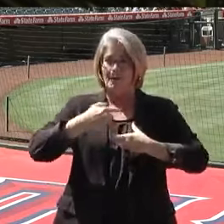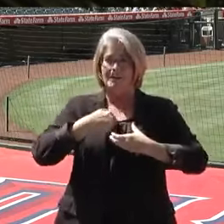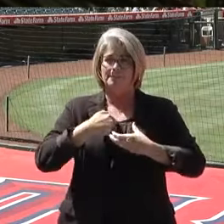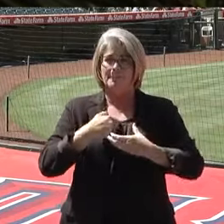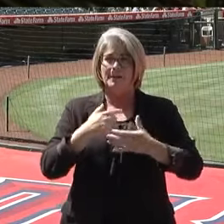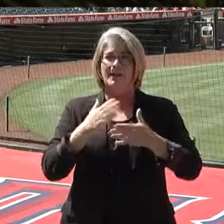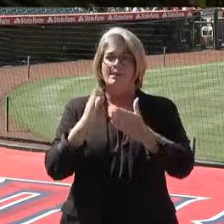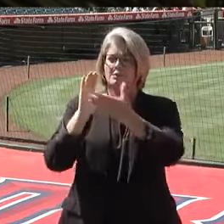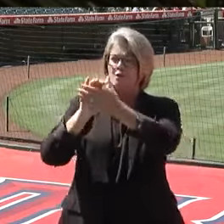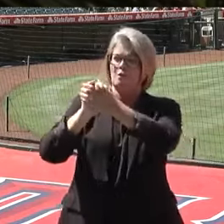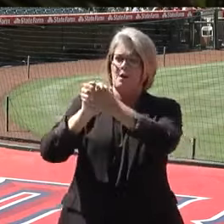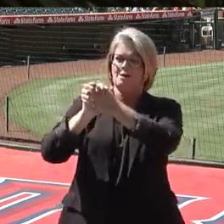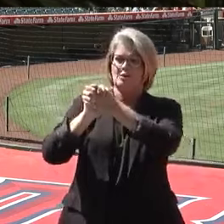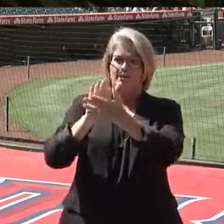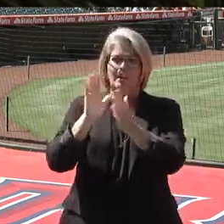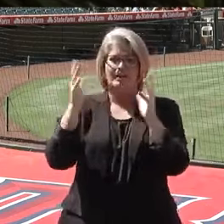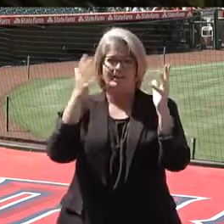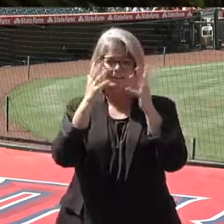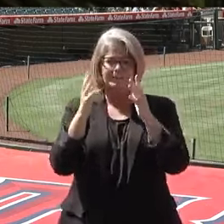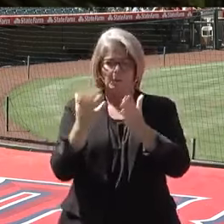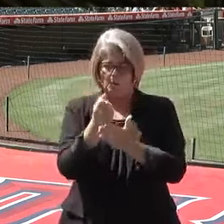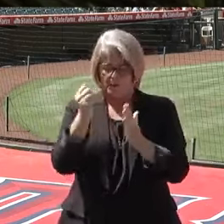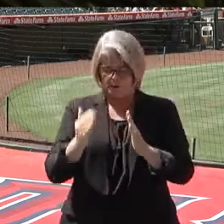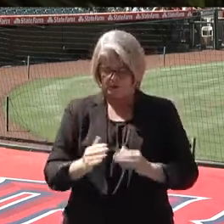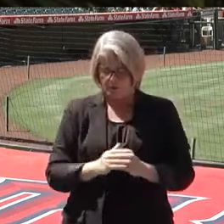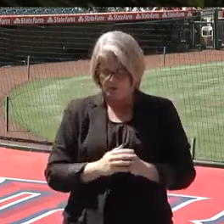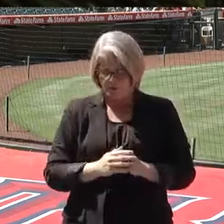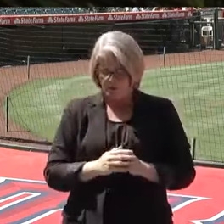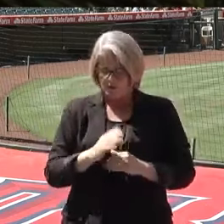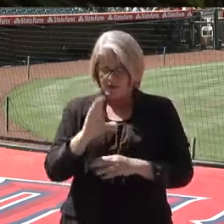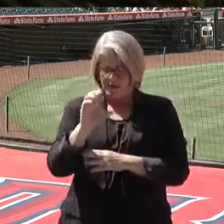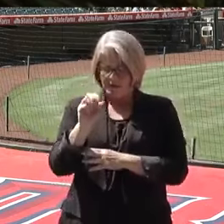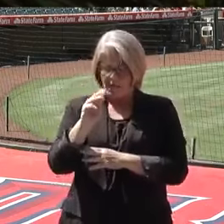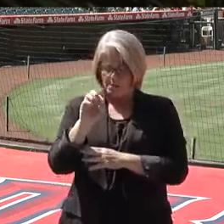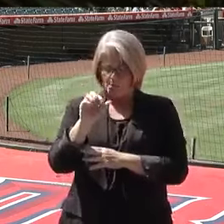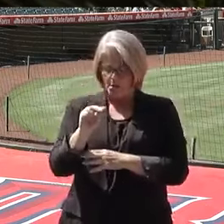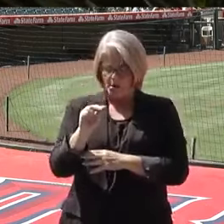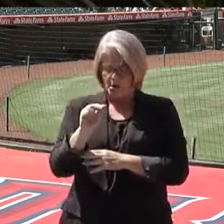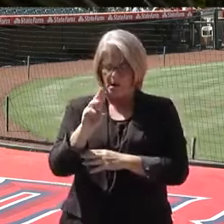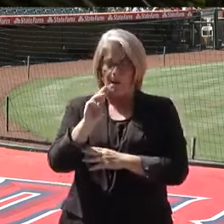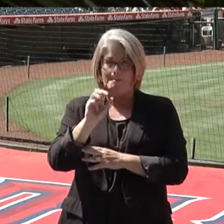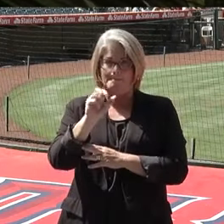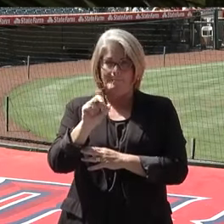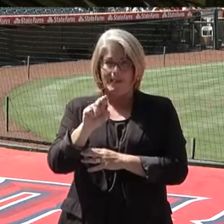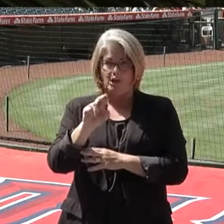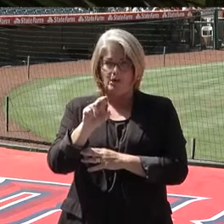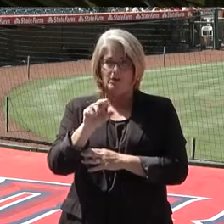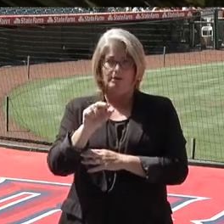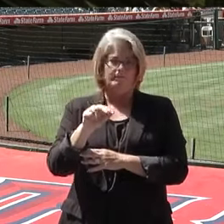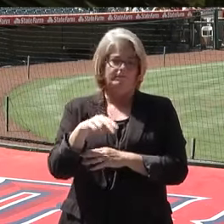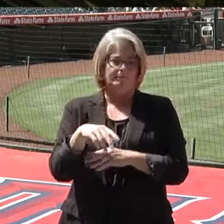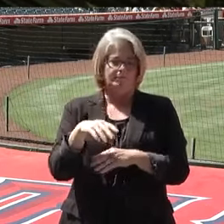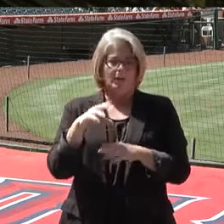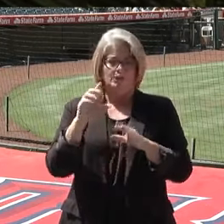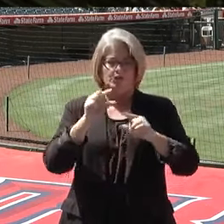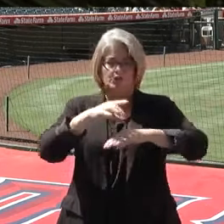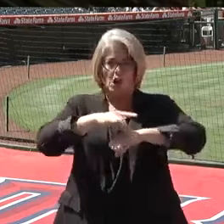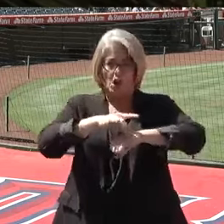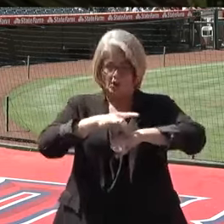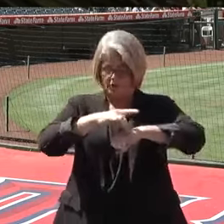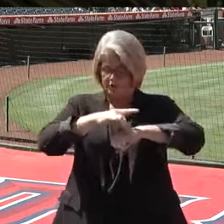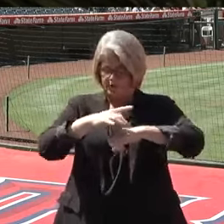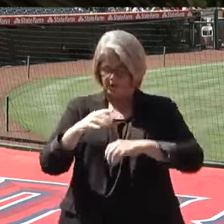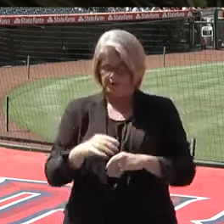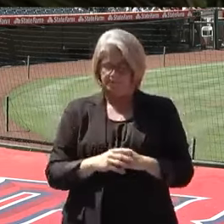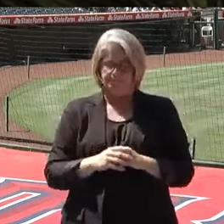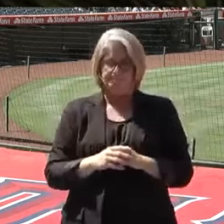winners. Cameron Mayer in Geography for New West Tension and Threatened Species Protection, the Western Joshua Tree Conservation